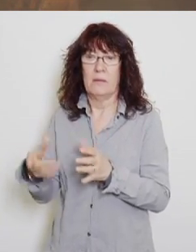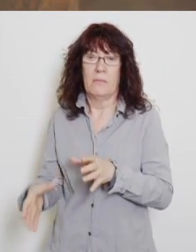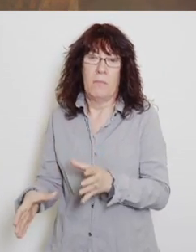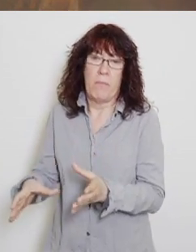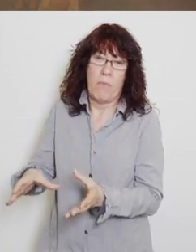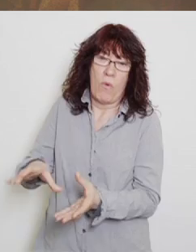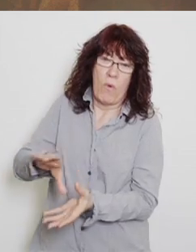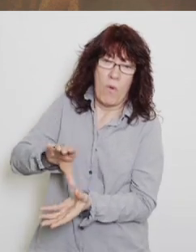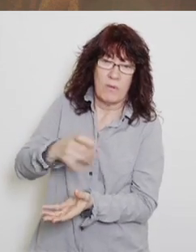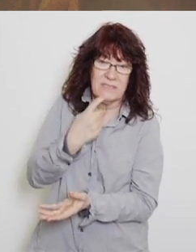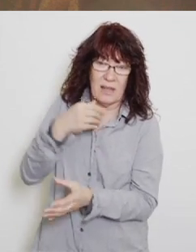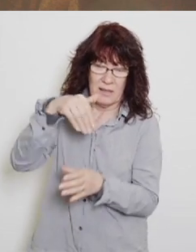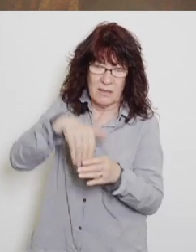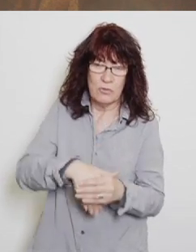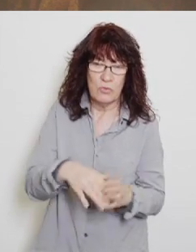ingot mould.